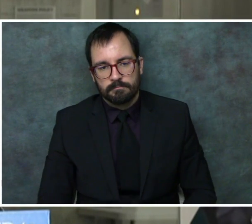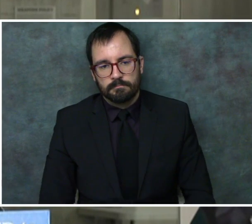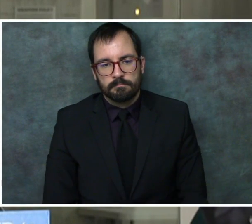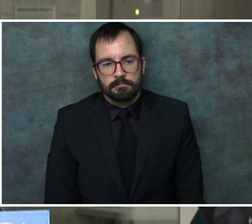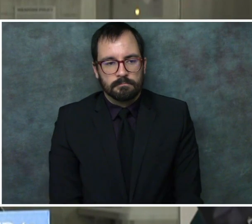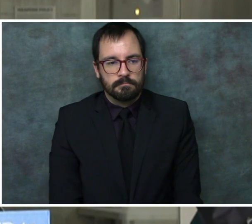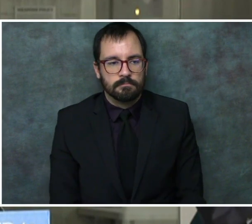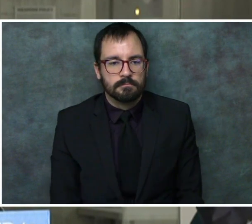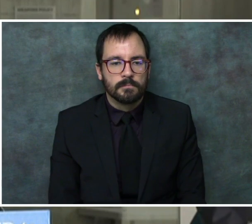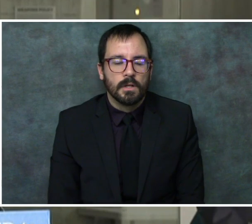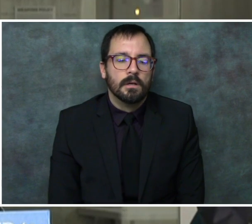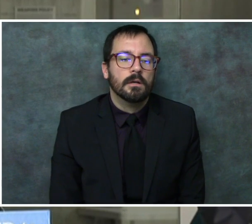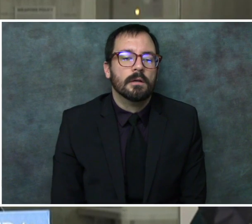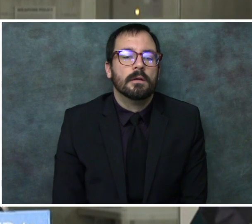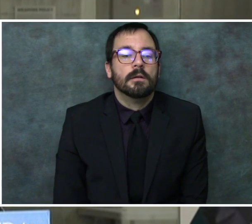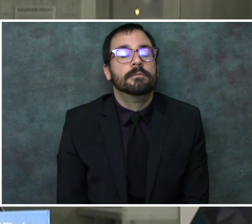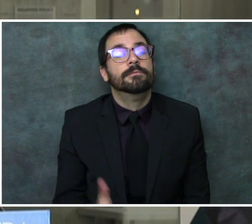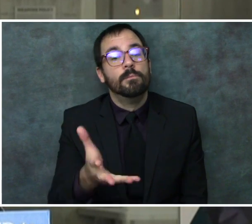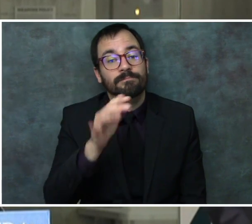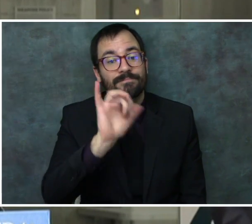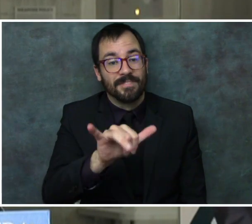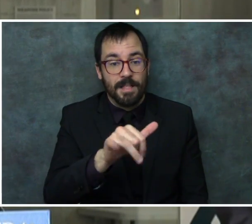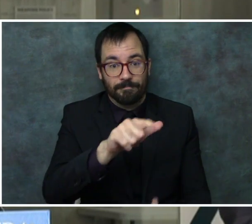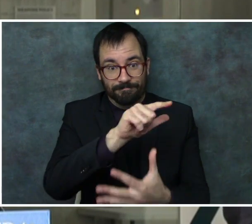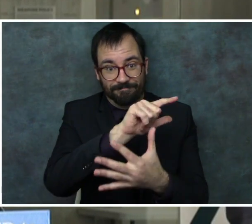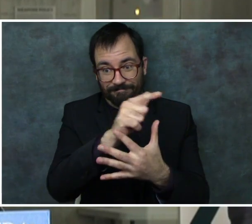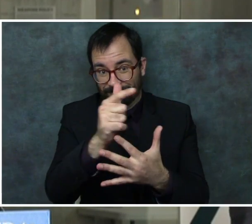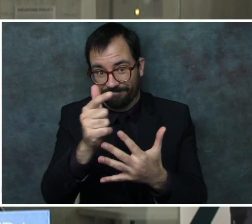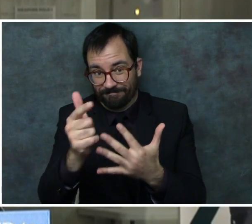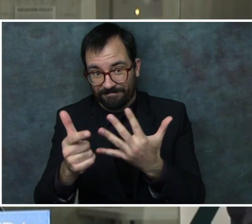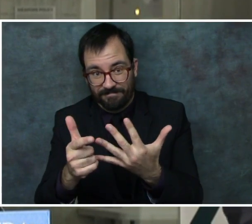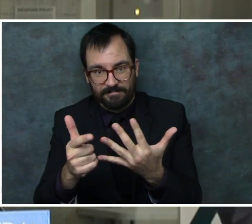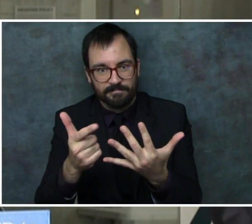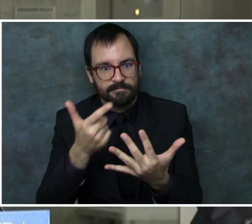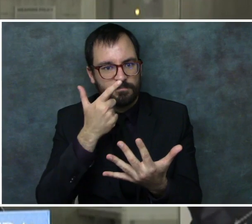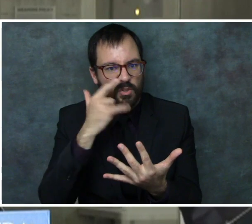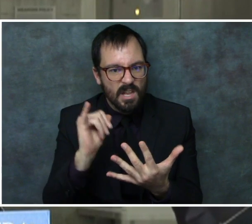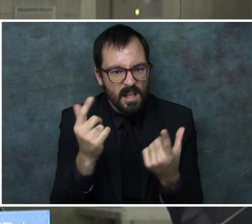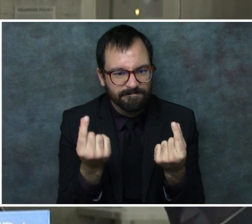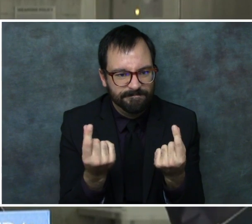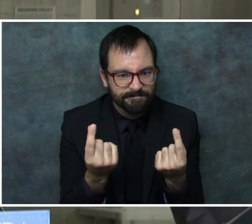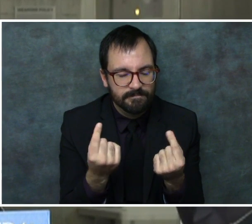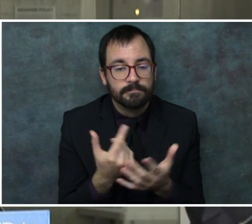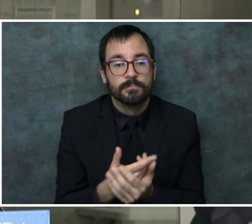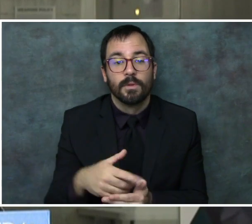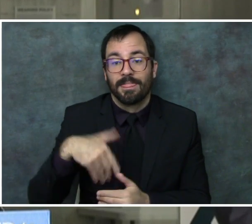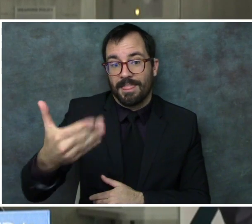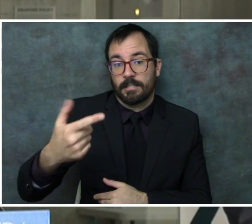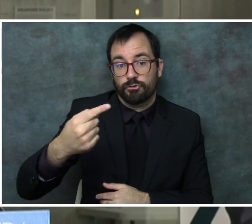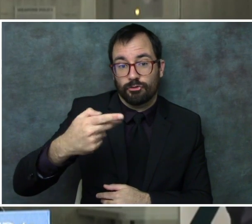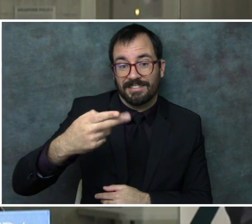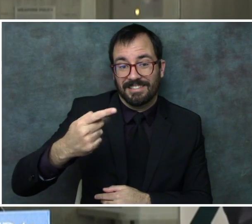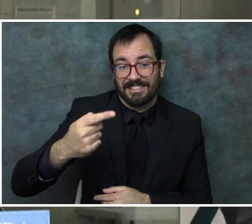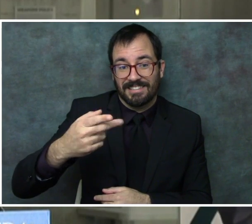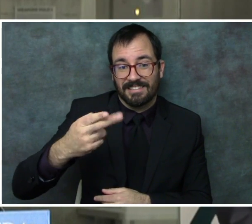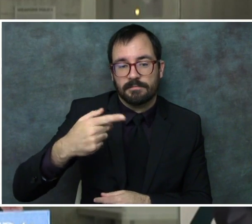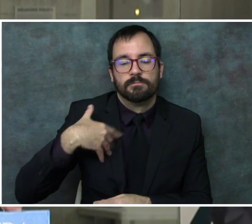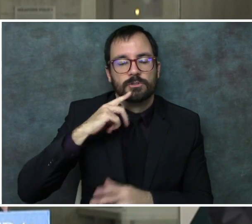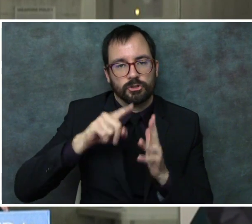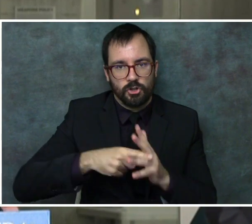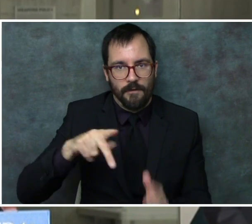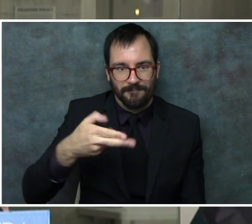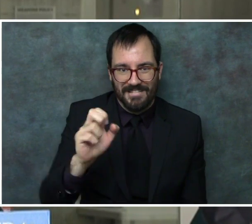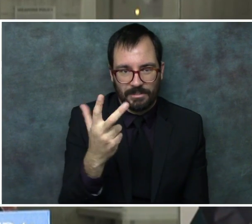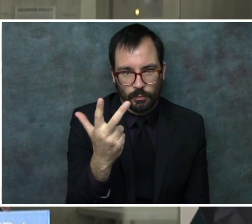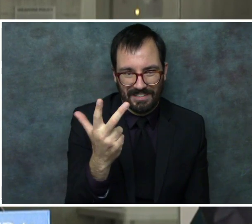sorry. So the phased-in approach is next Thursday, we were going to start phase 3. Let me just go from